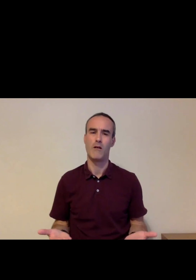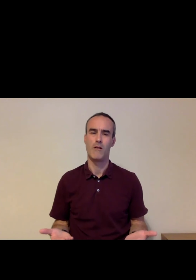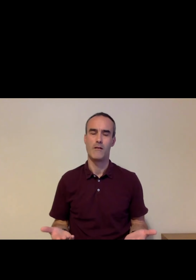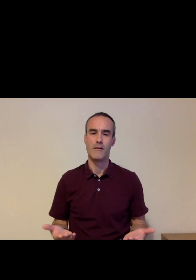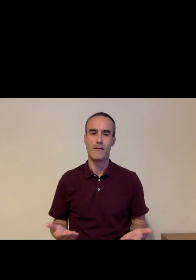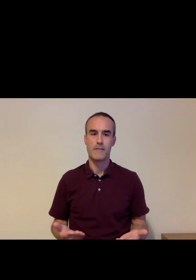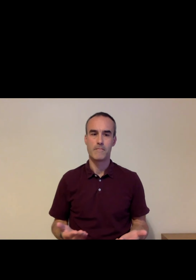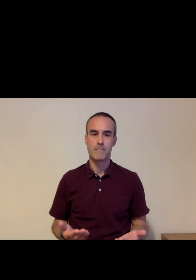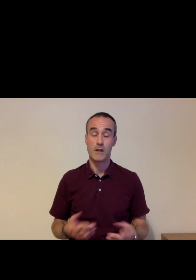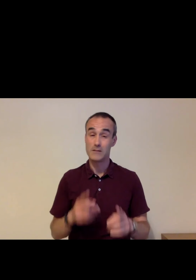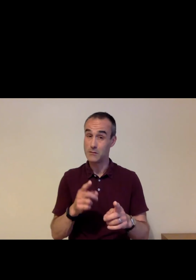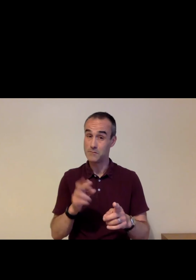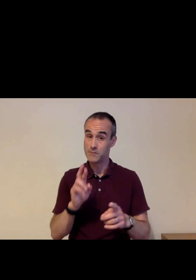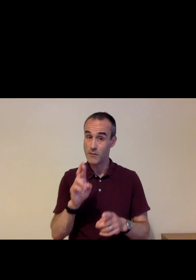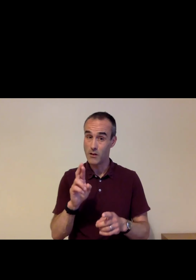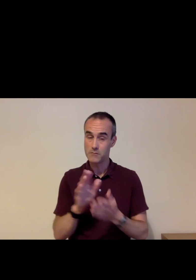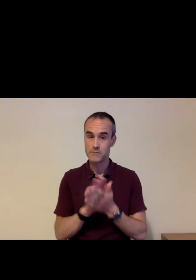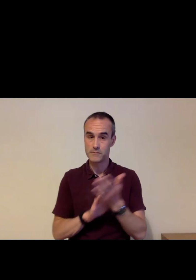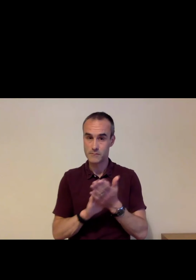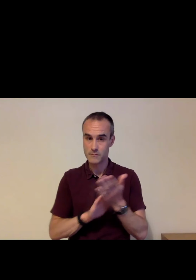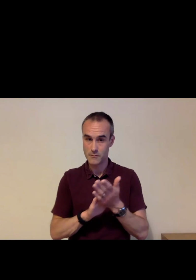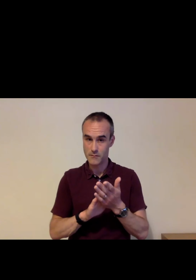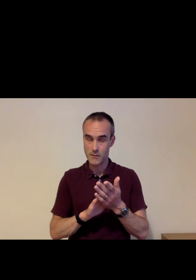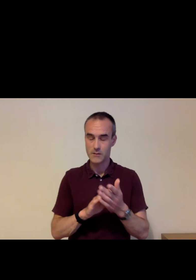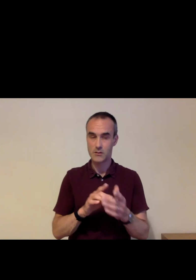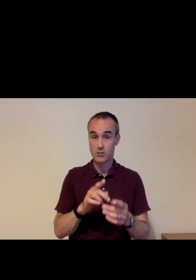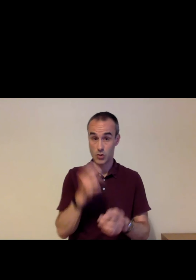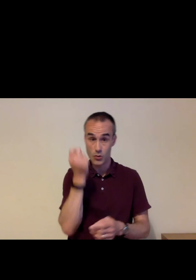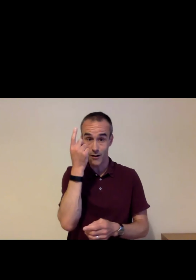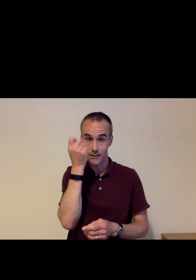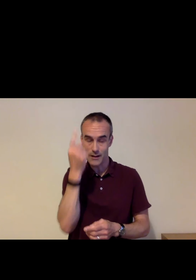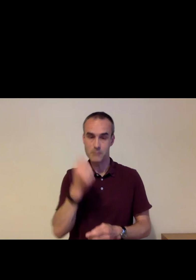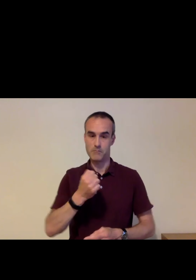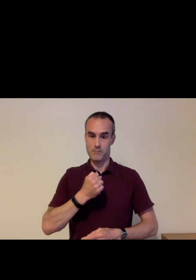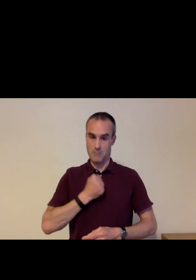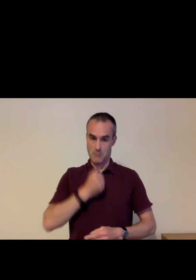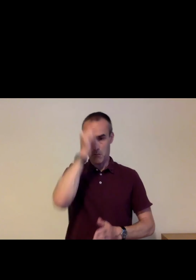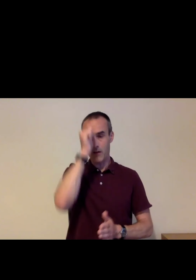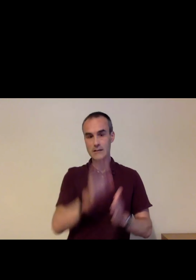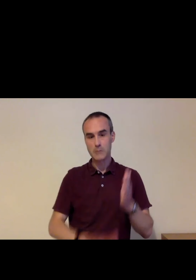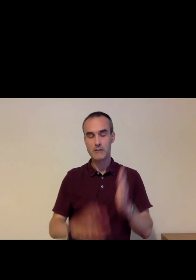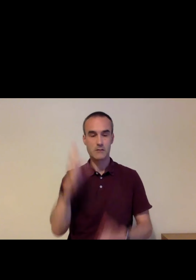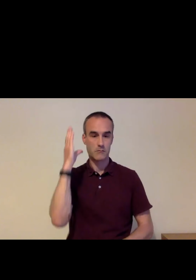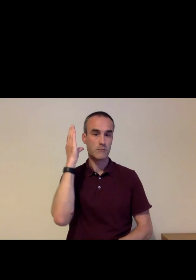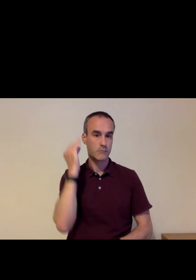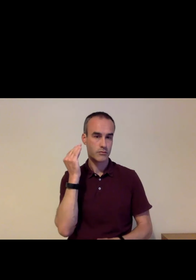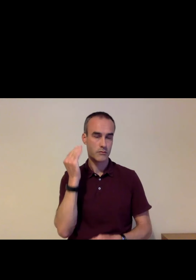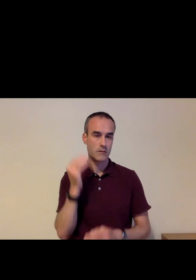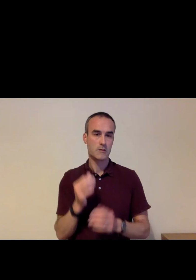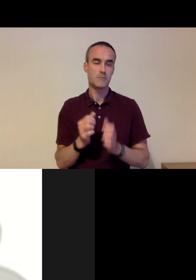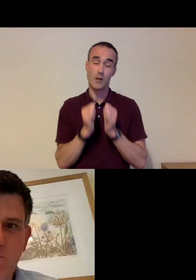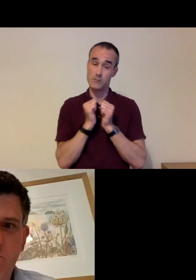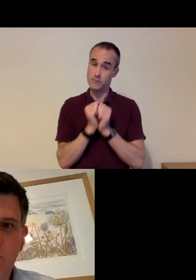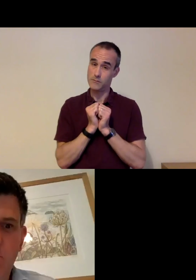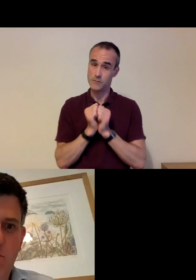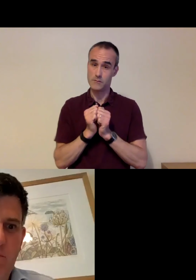I hope that's given you a bit of a feel for what it's like for me, at least, being deaf. I'm really, really grateful to be involved in this. I'm really, really grateful